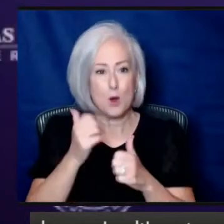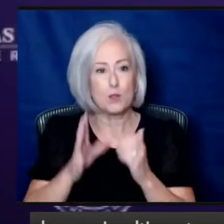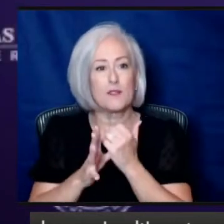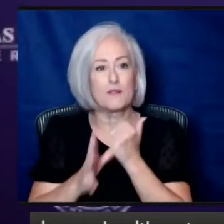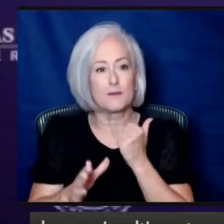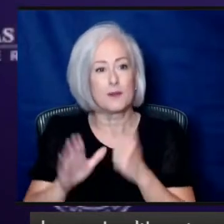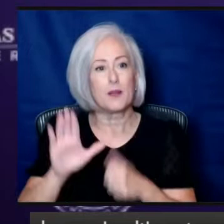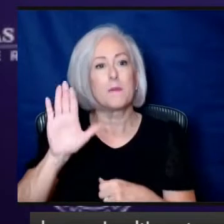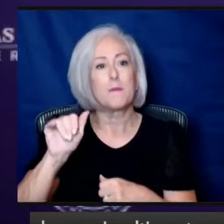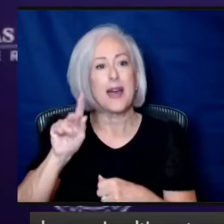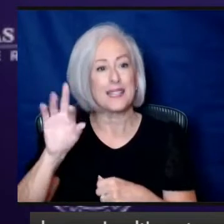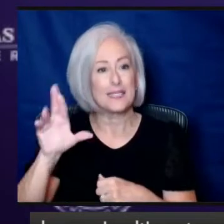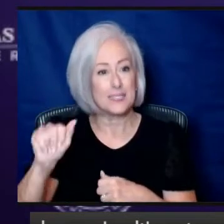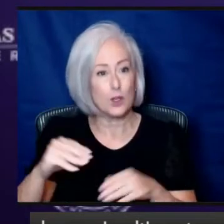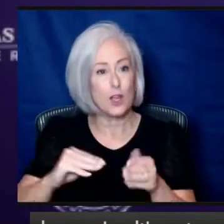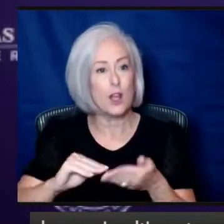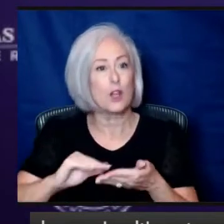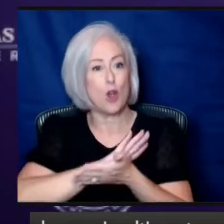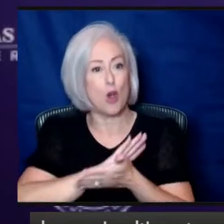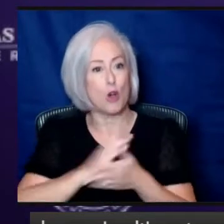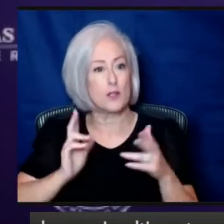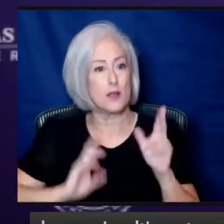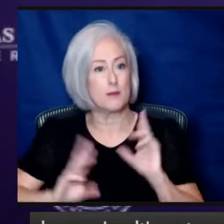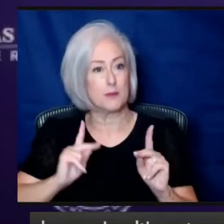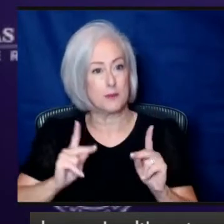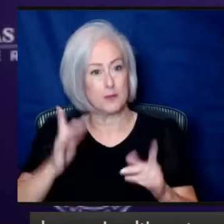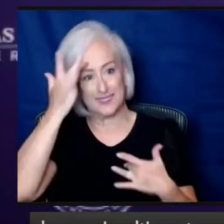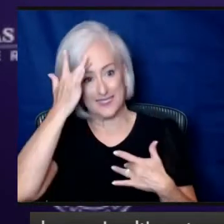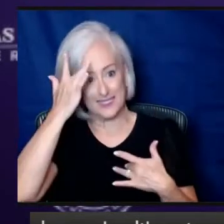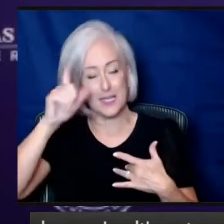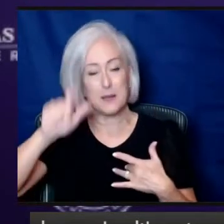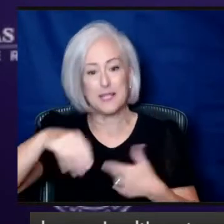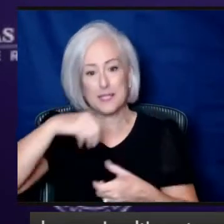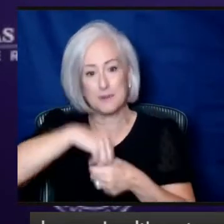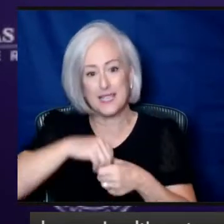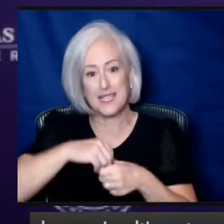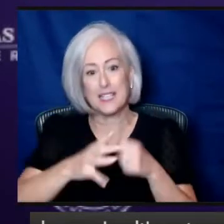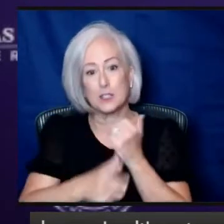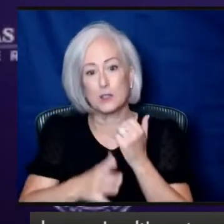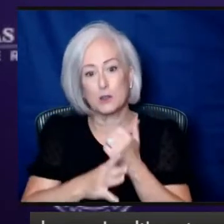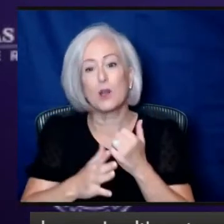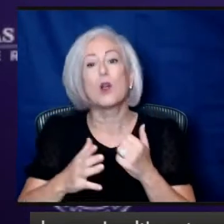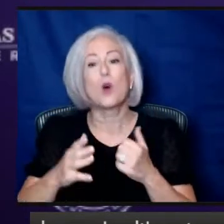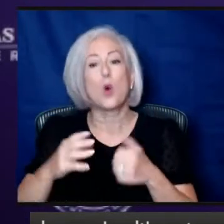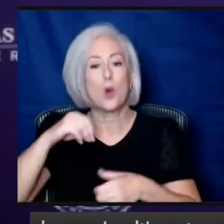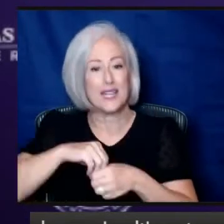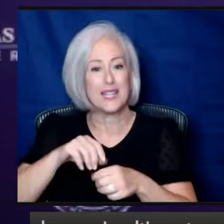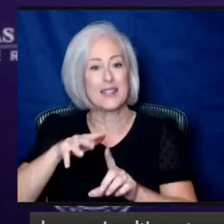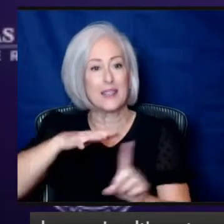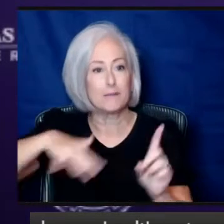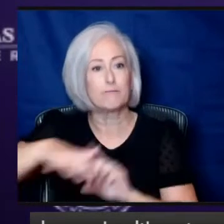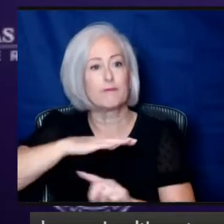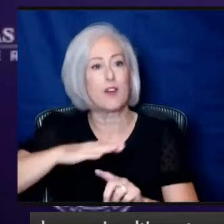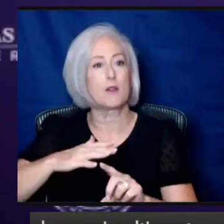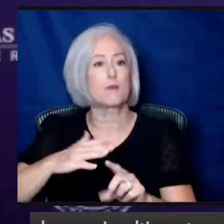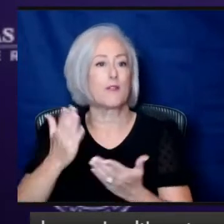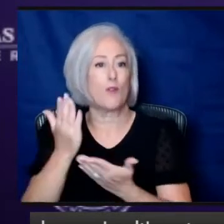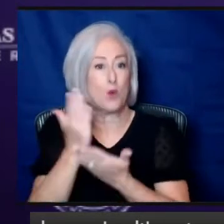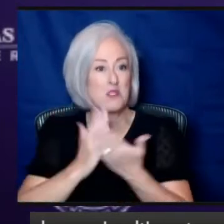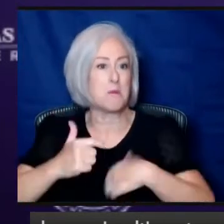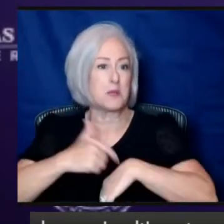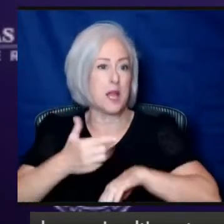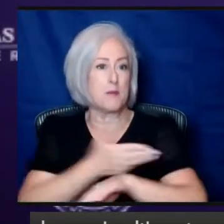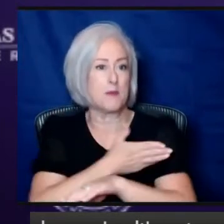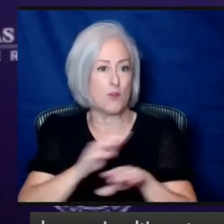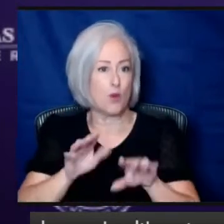cause human disease, they have to be in the stool, in the environment for a period of time before they're transmissible, well, especially for the parasites